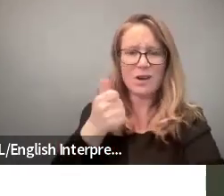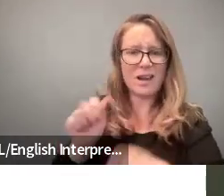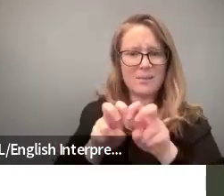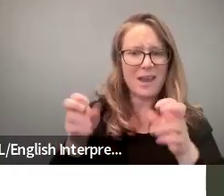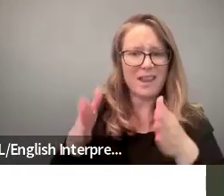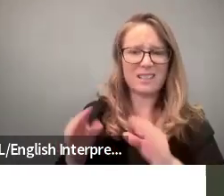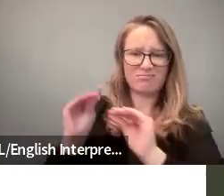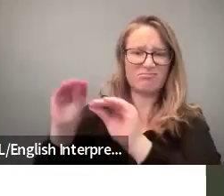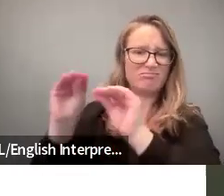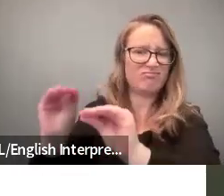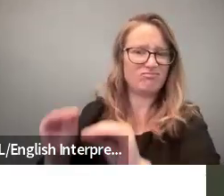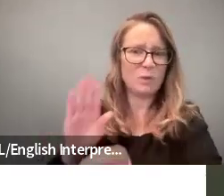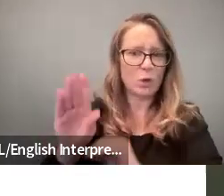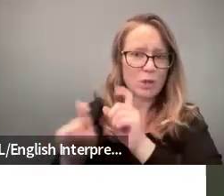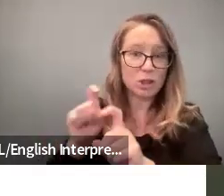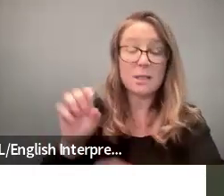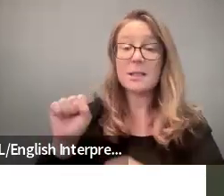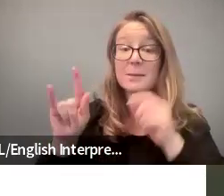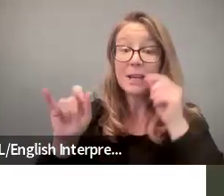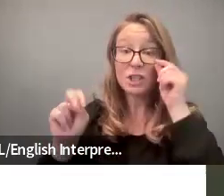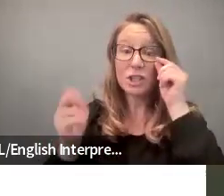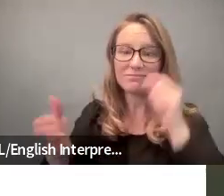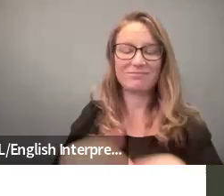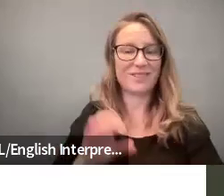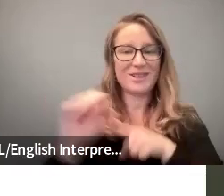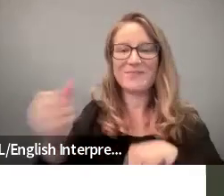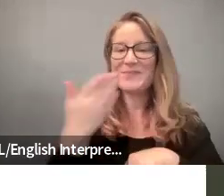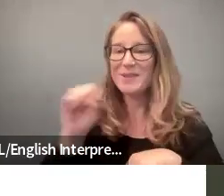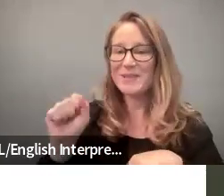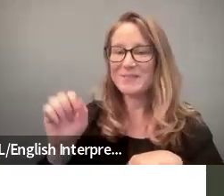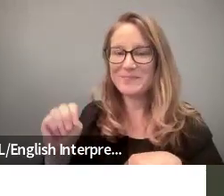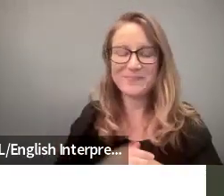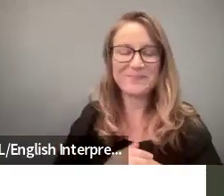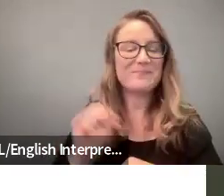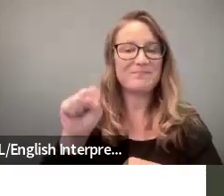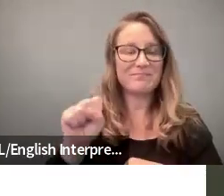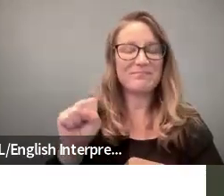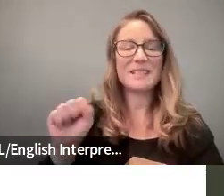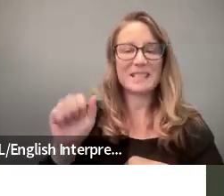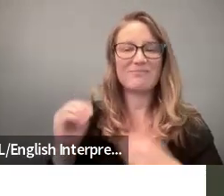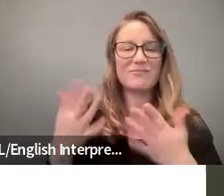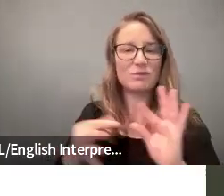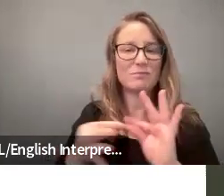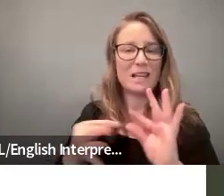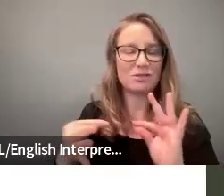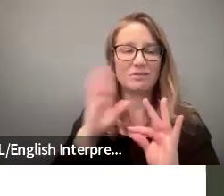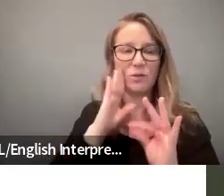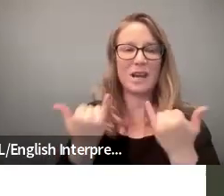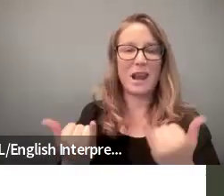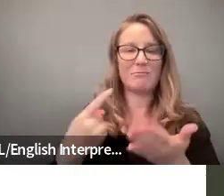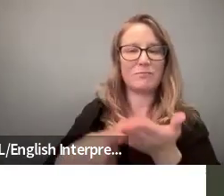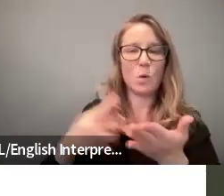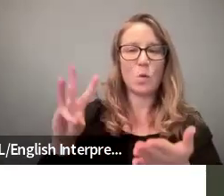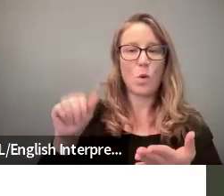into the Q&A. Sebastian? Awesome. Thank you, Sam. So yeah, like Sam mentioned, we'll go ahead and jump into the Walk